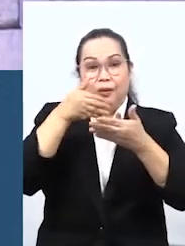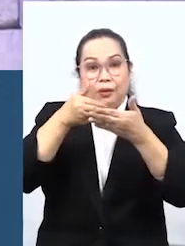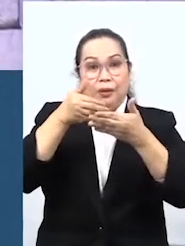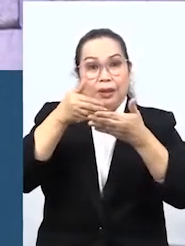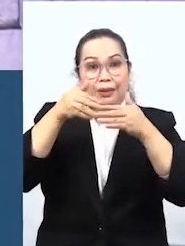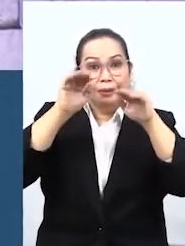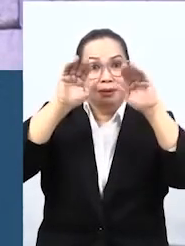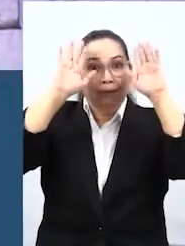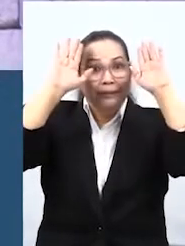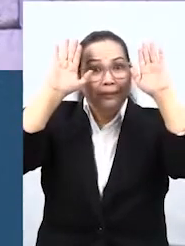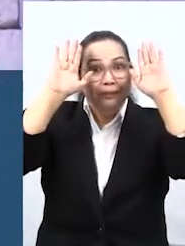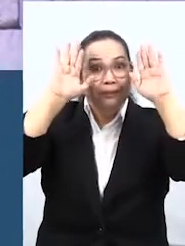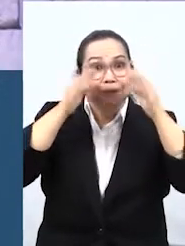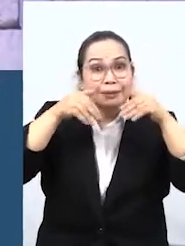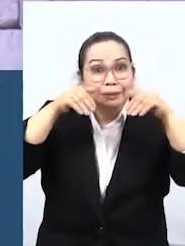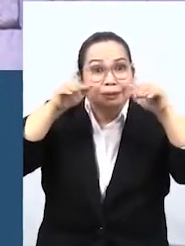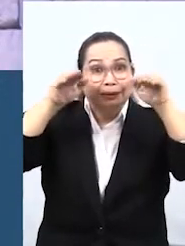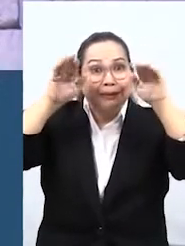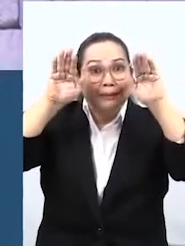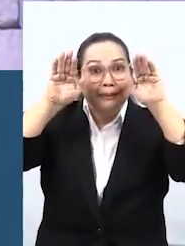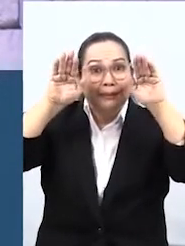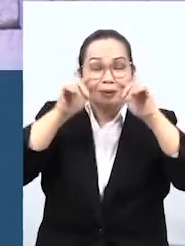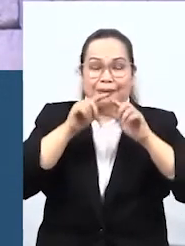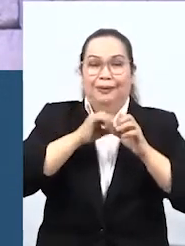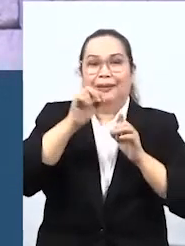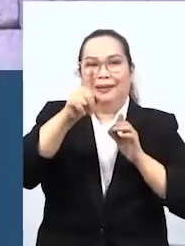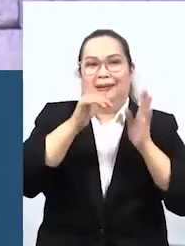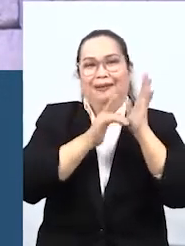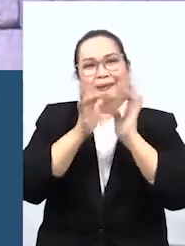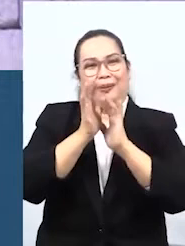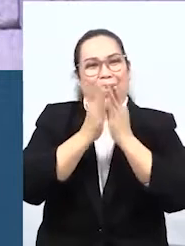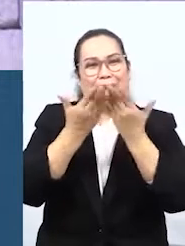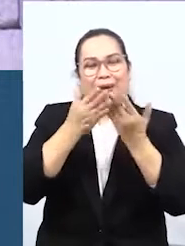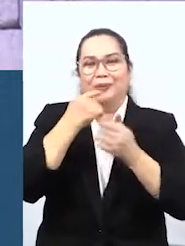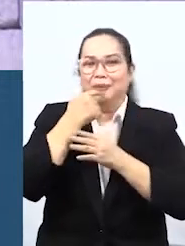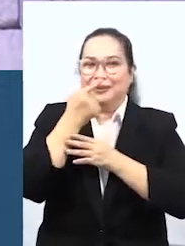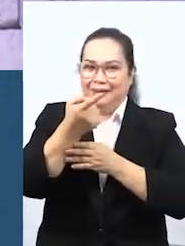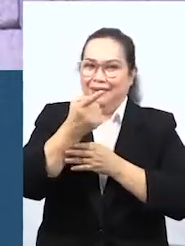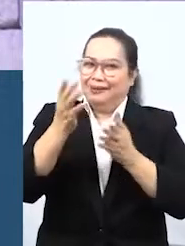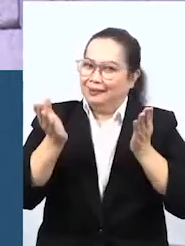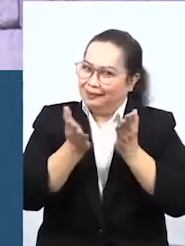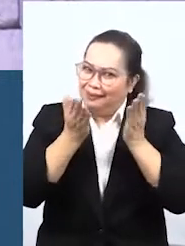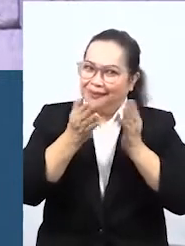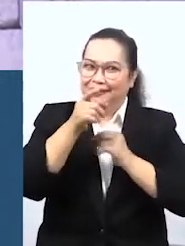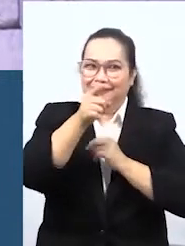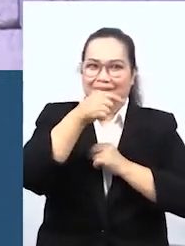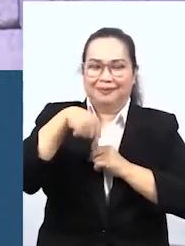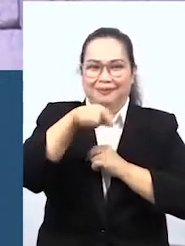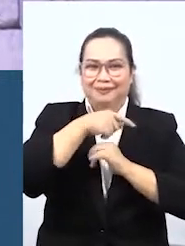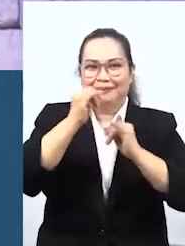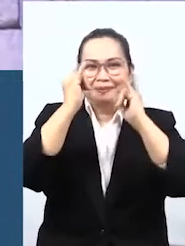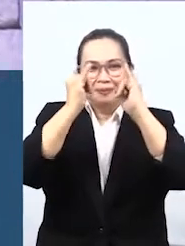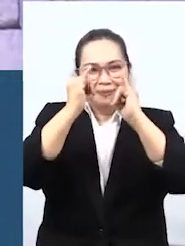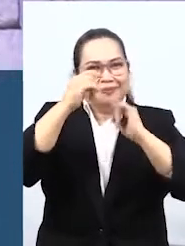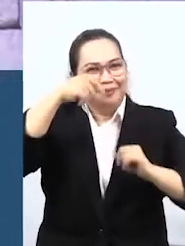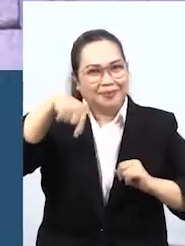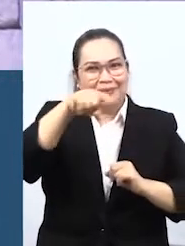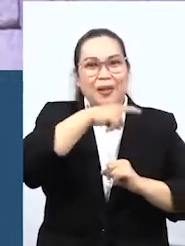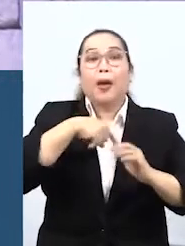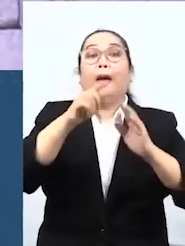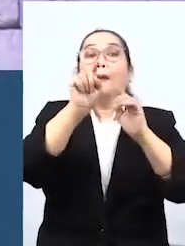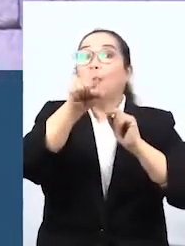now and this scripture encourages us instructs us